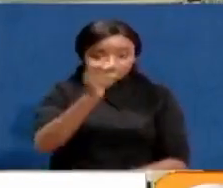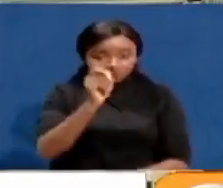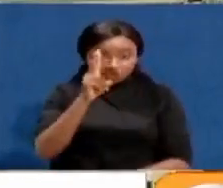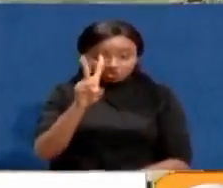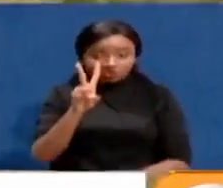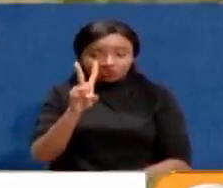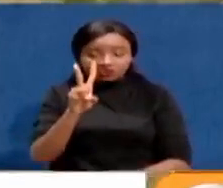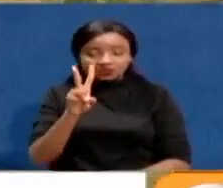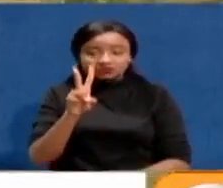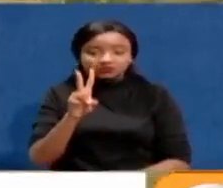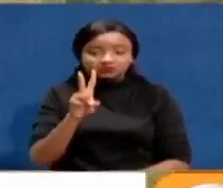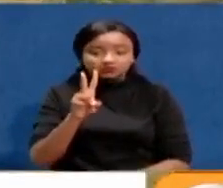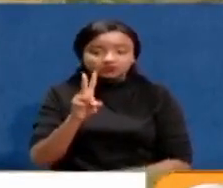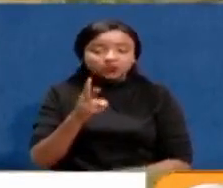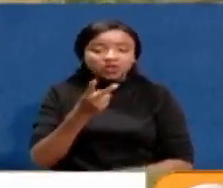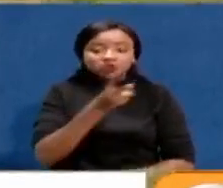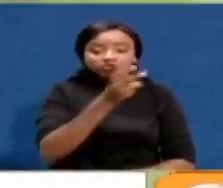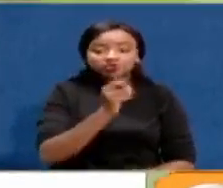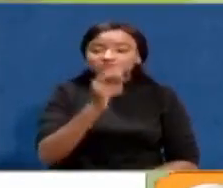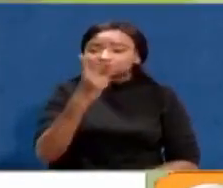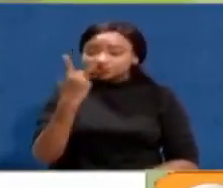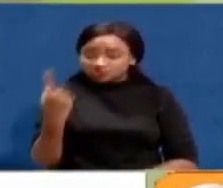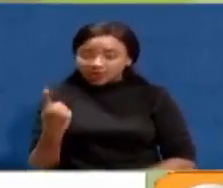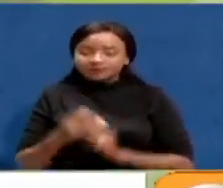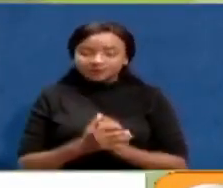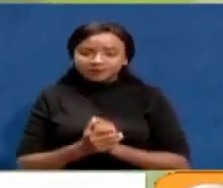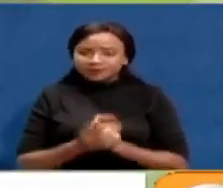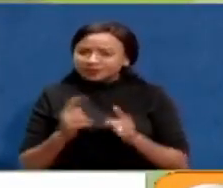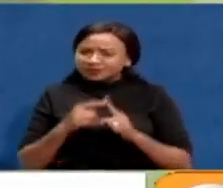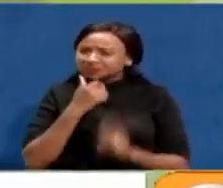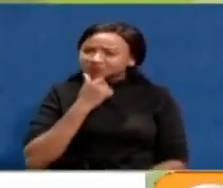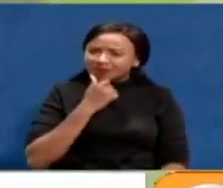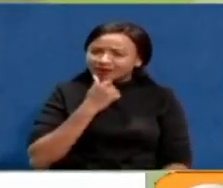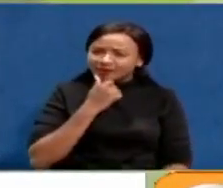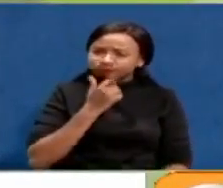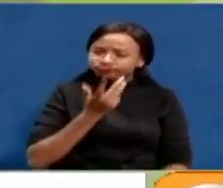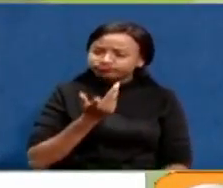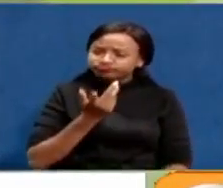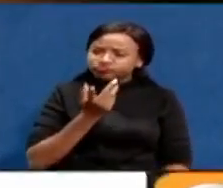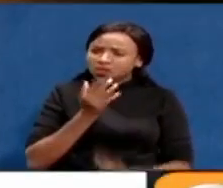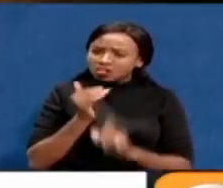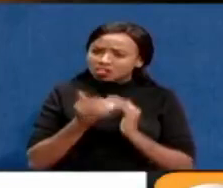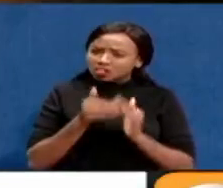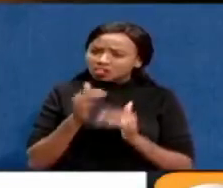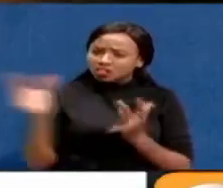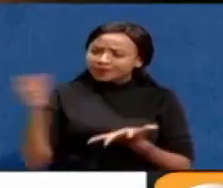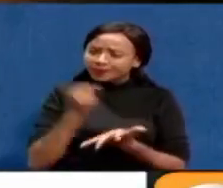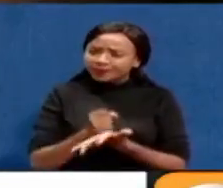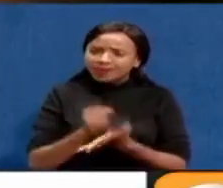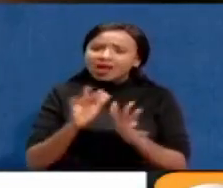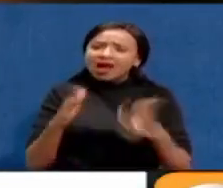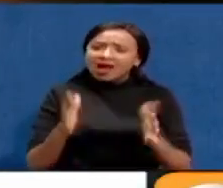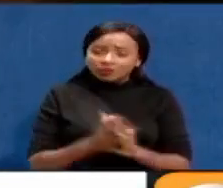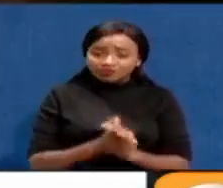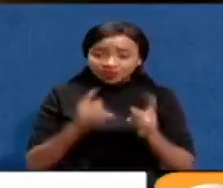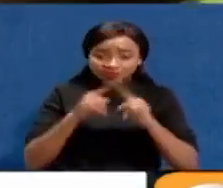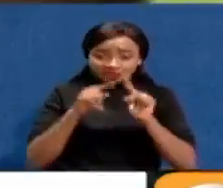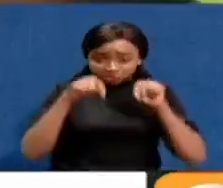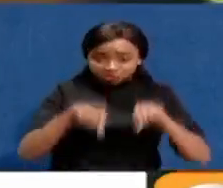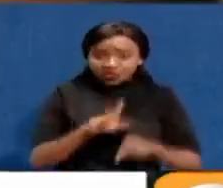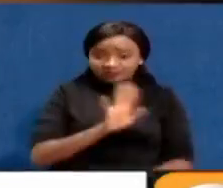on how his transition will be handled. Earlier today, JSC Commissioner Njeru issued a strongly worded